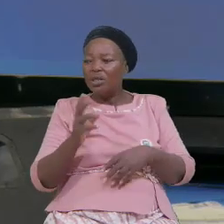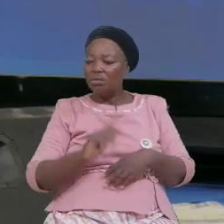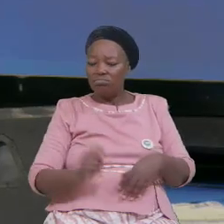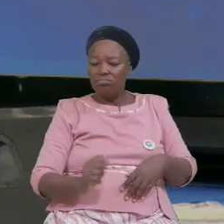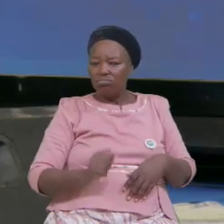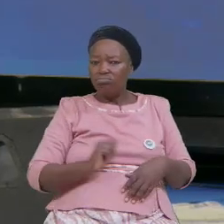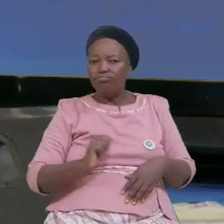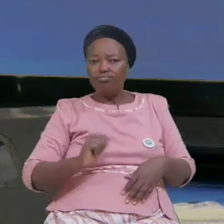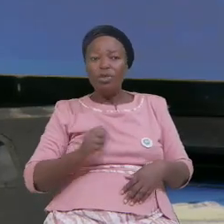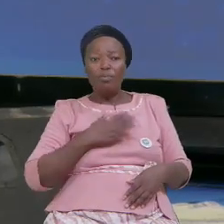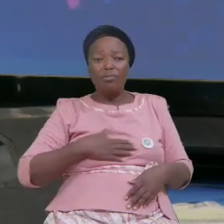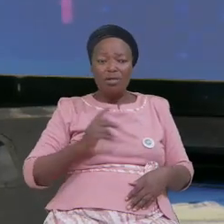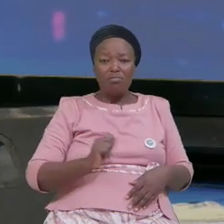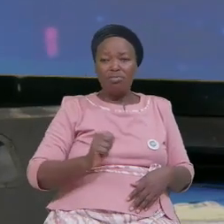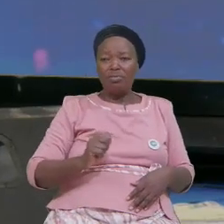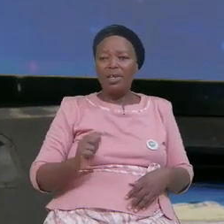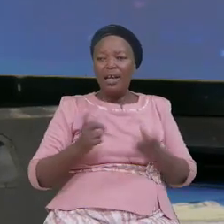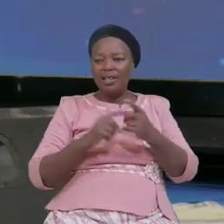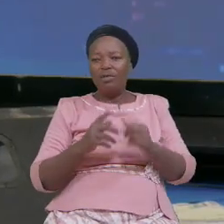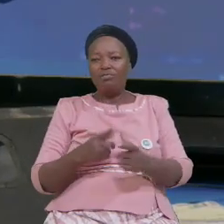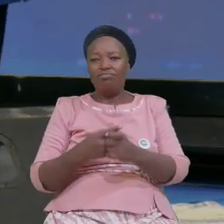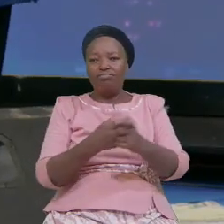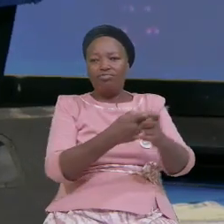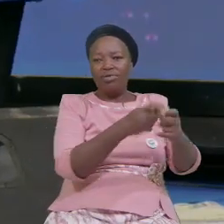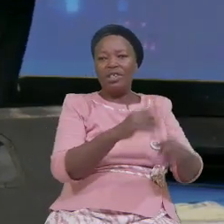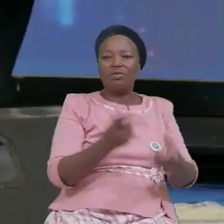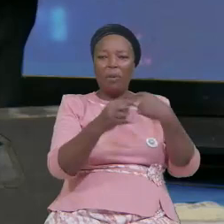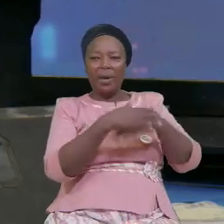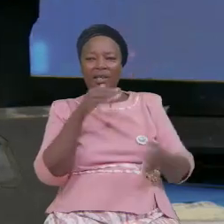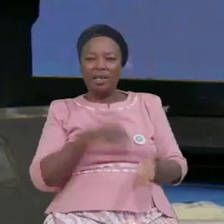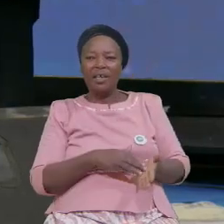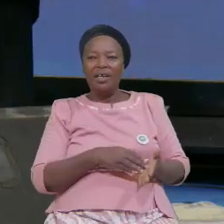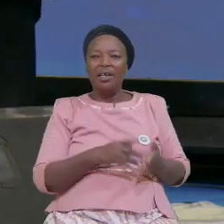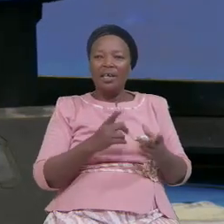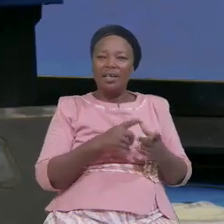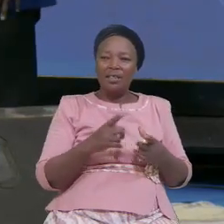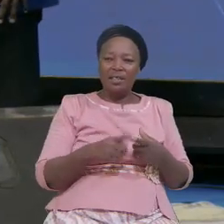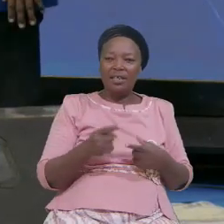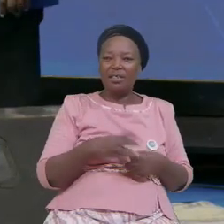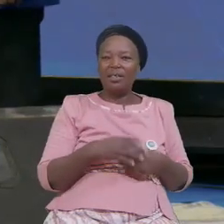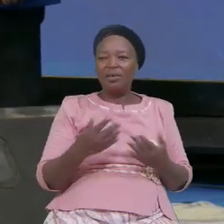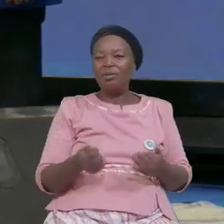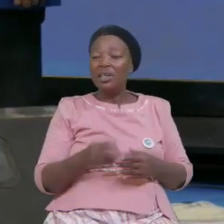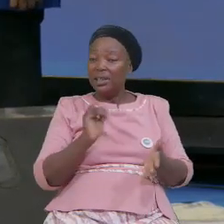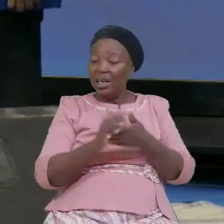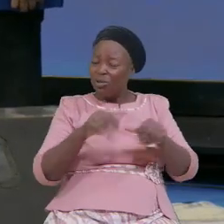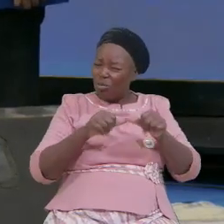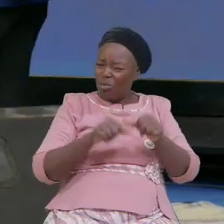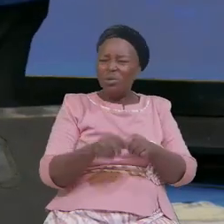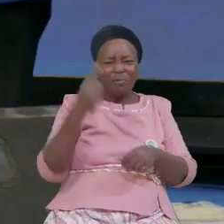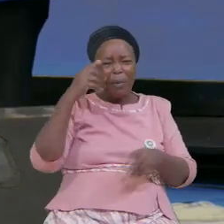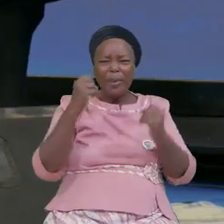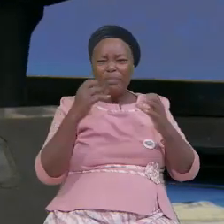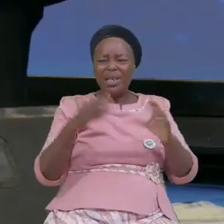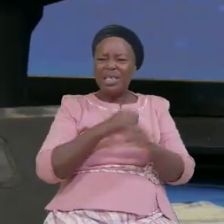And you run there and you come back. And then, you know, that has been on now for years. And